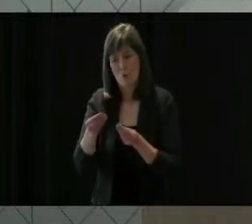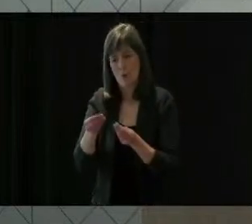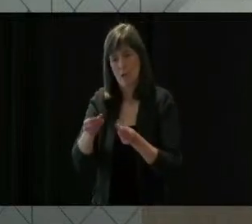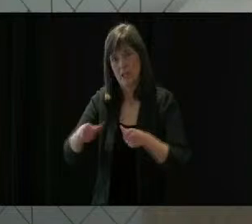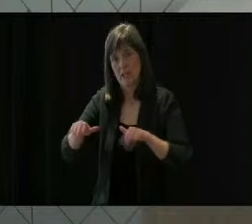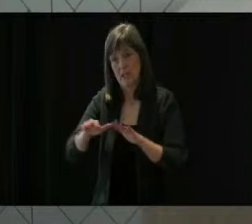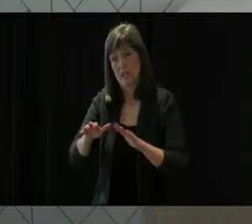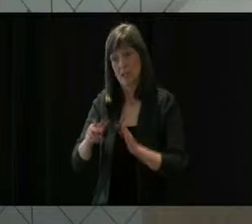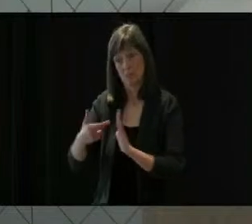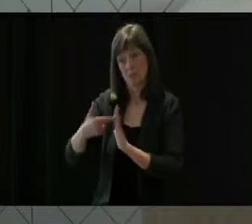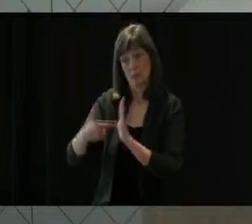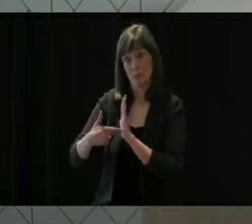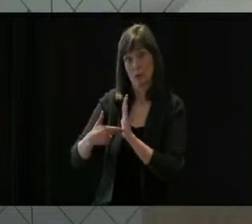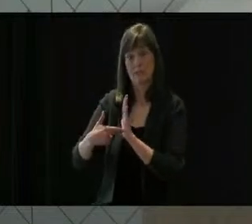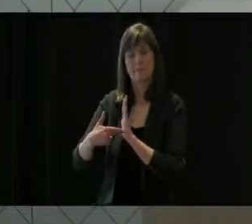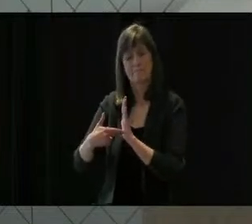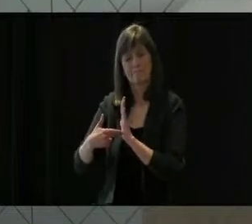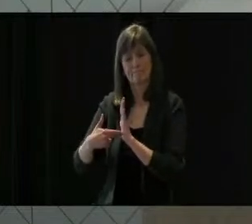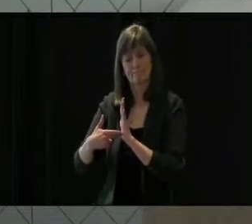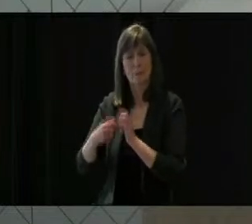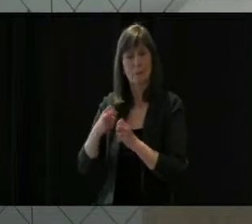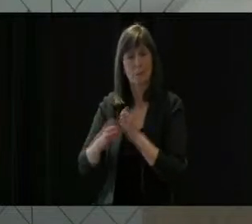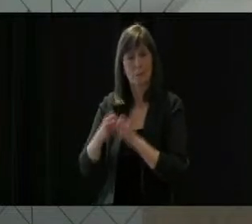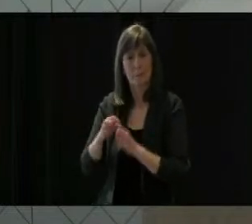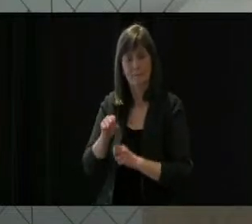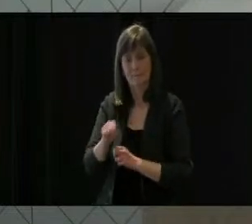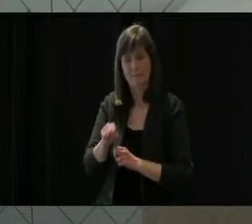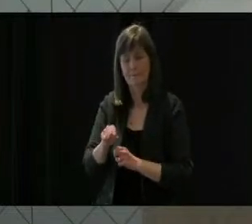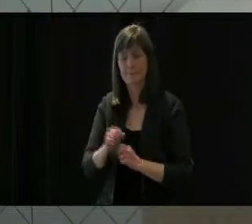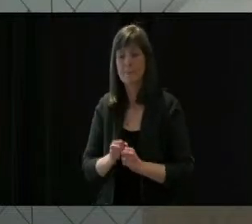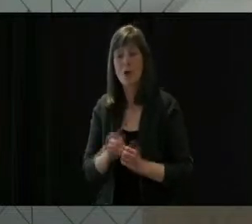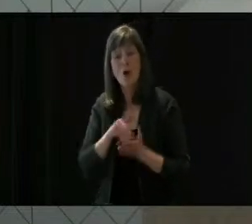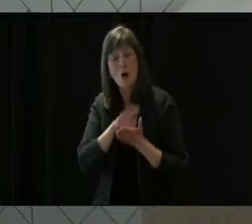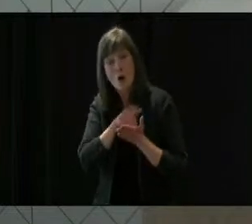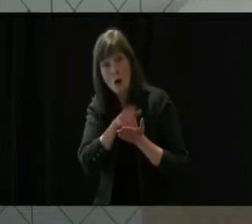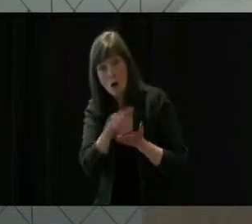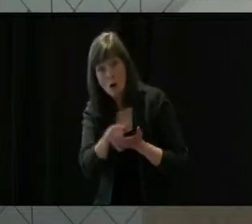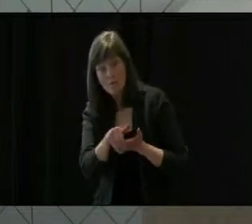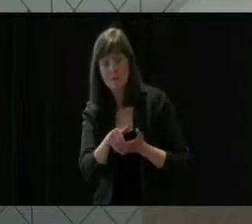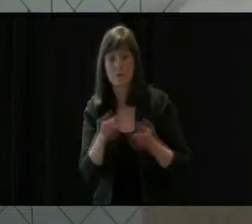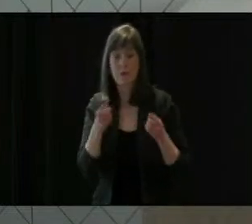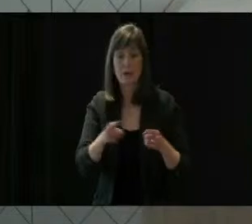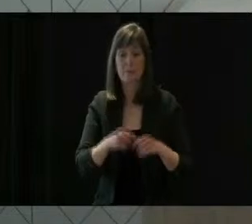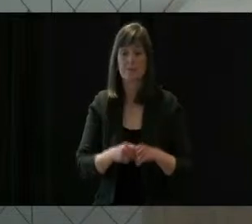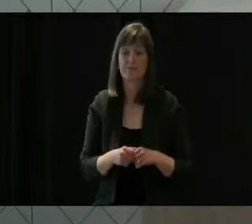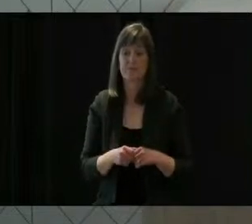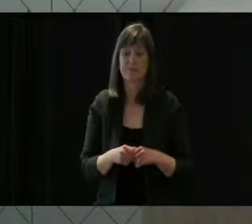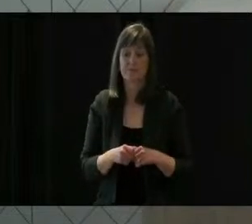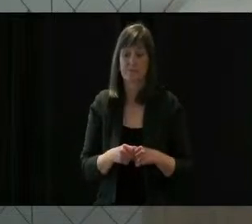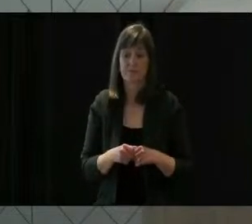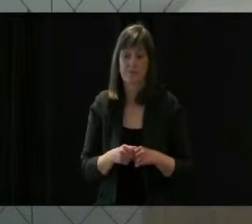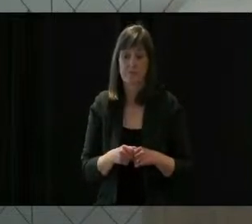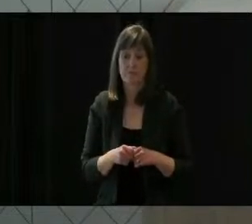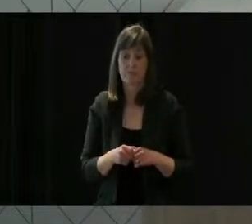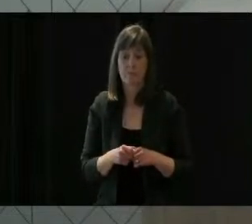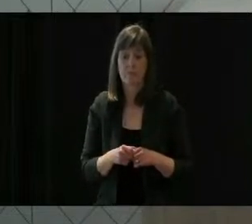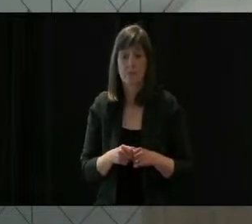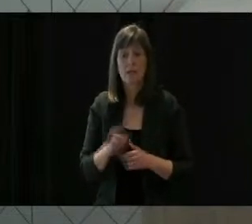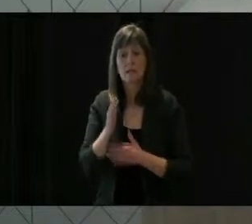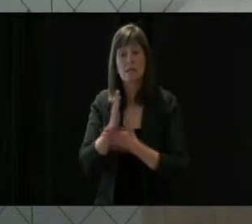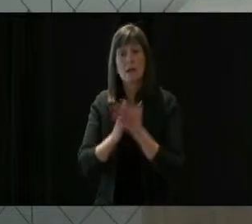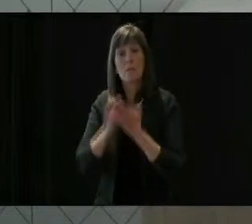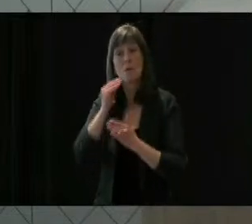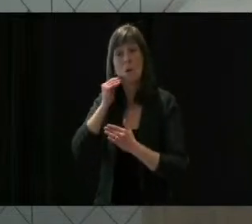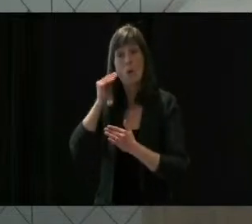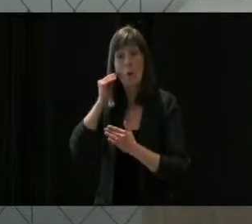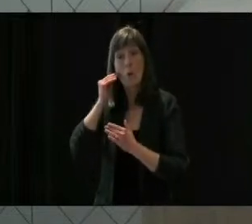in the province. There are many cases where we were told that there are residences that